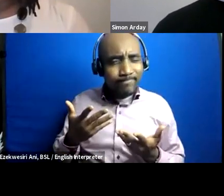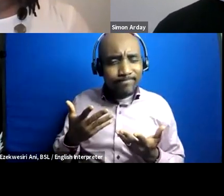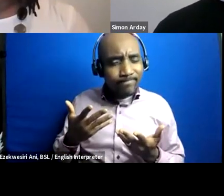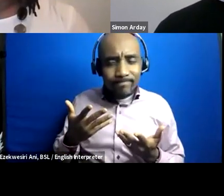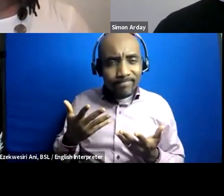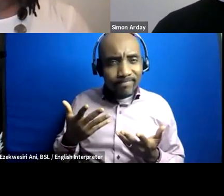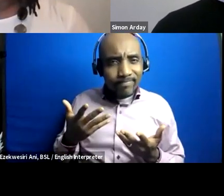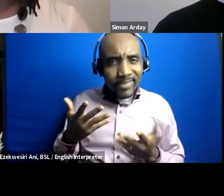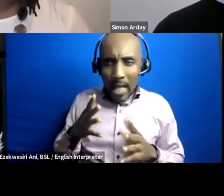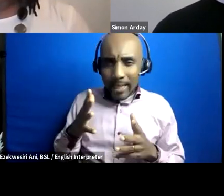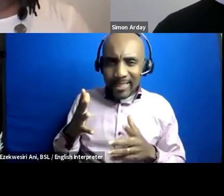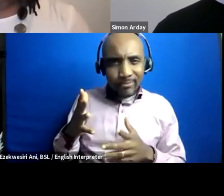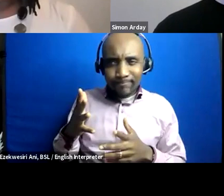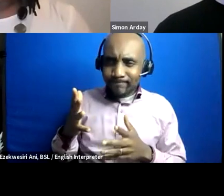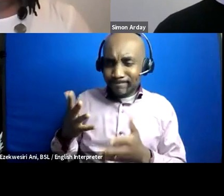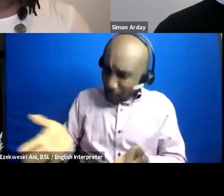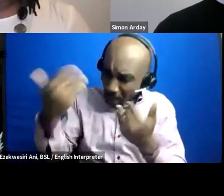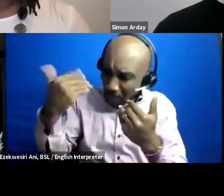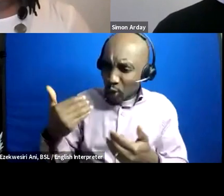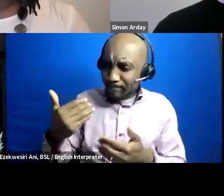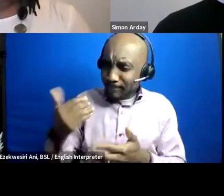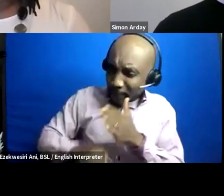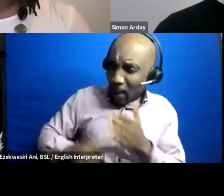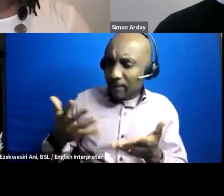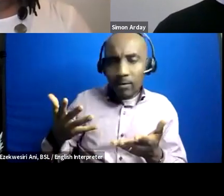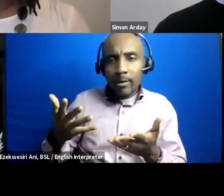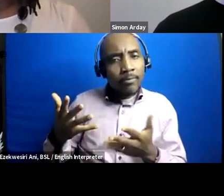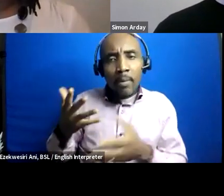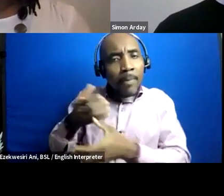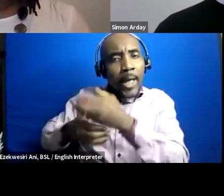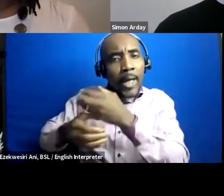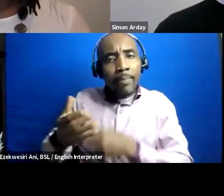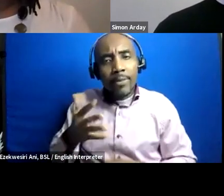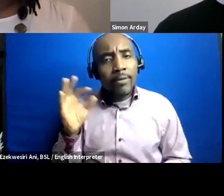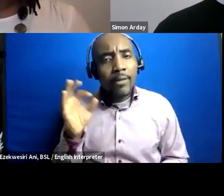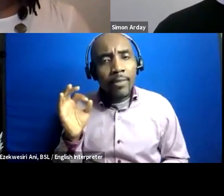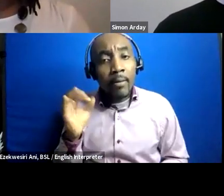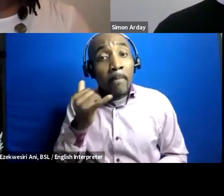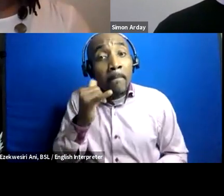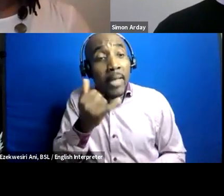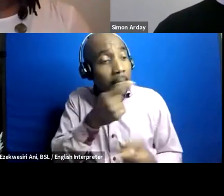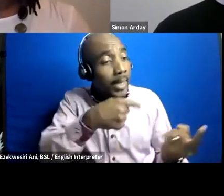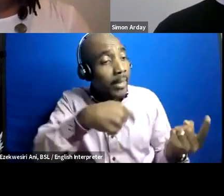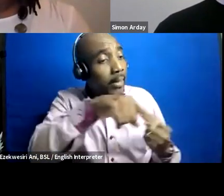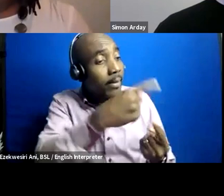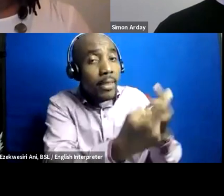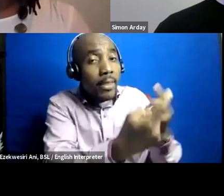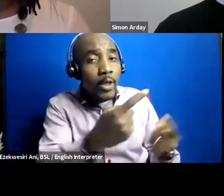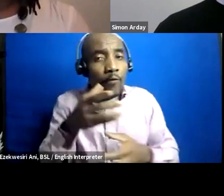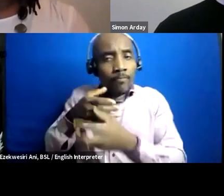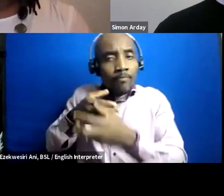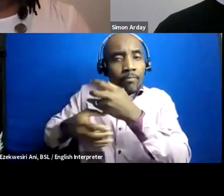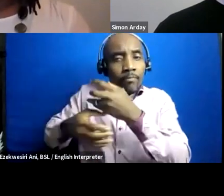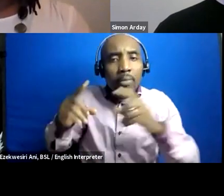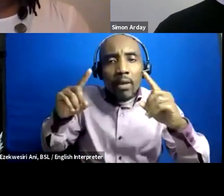deserving of empathy. Maybe because they cannot imagine or put themselves in the shoes. And that's why I think my